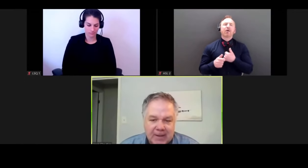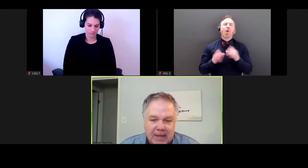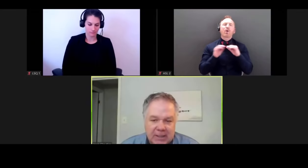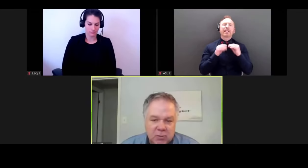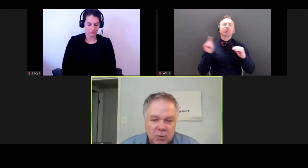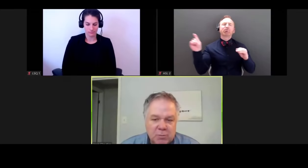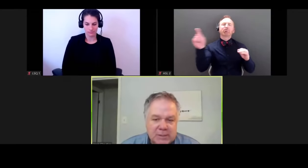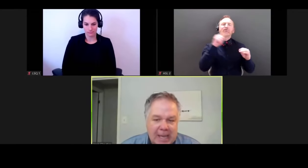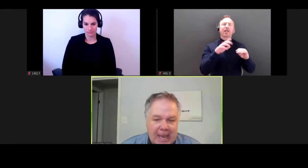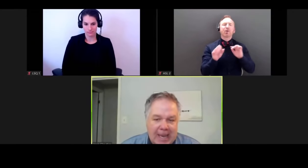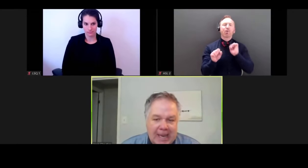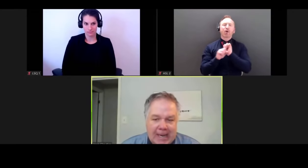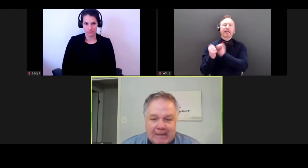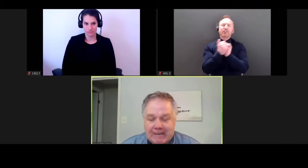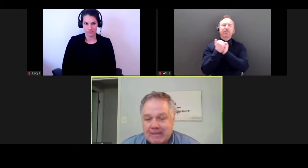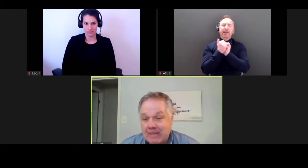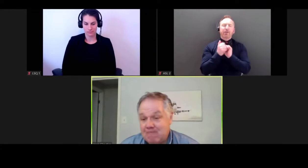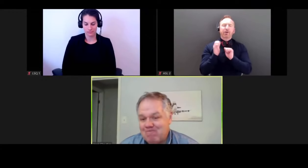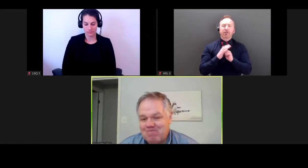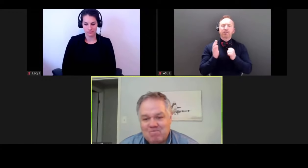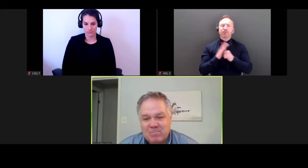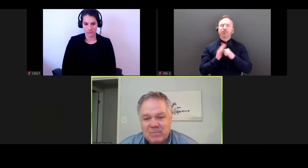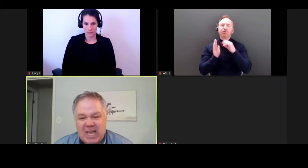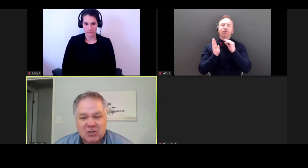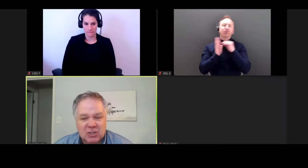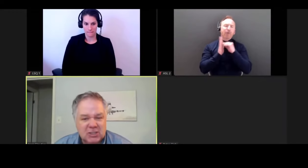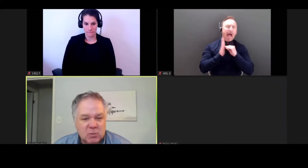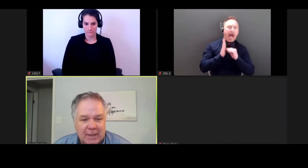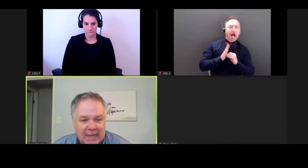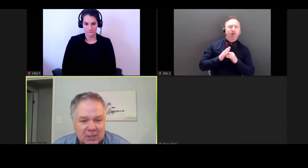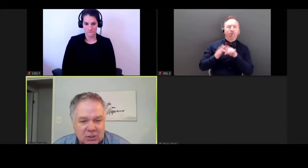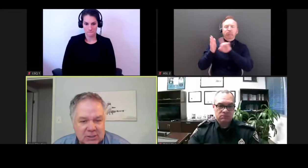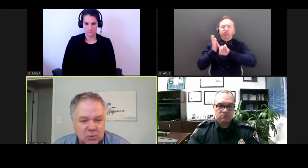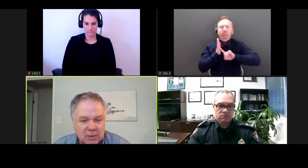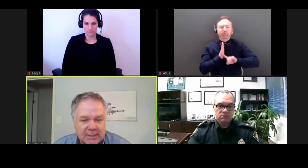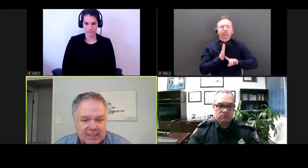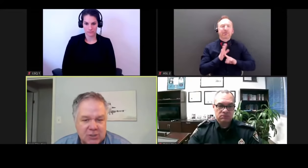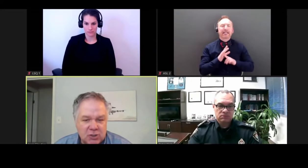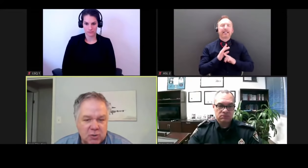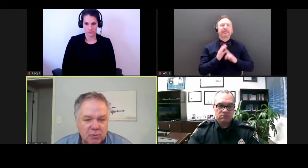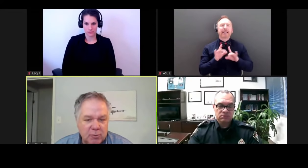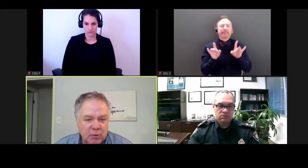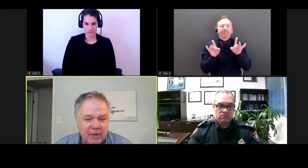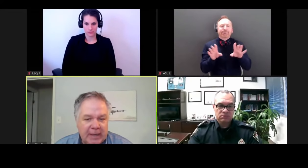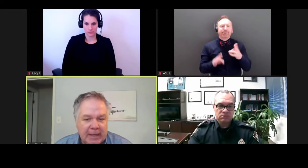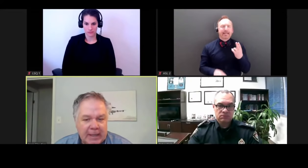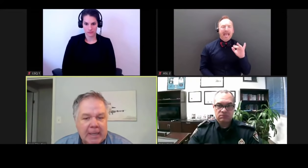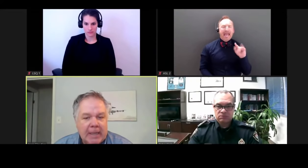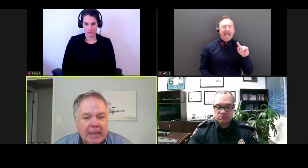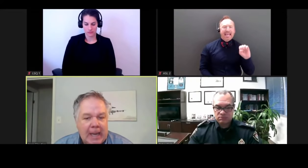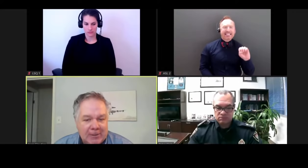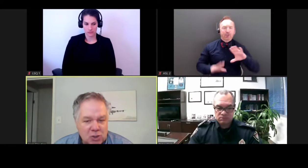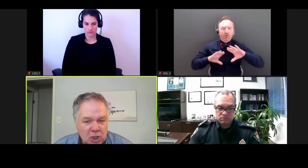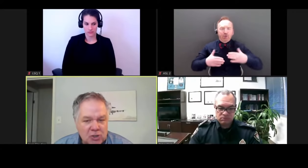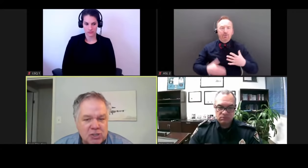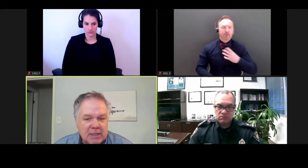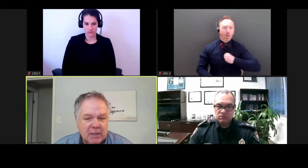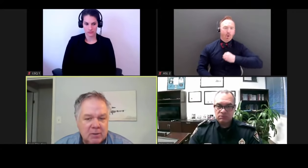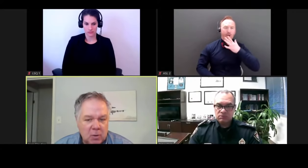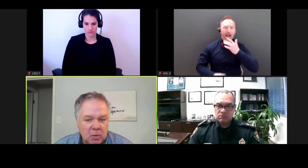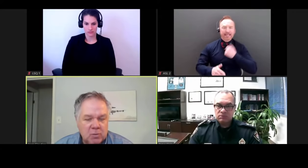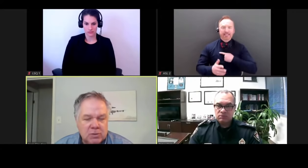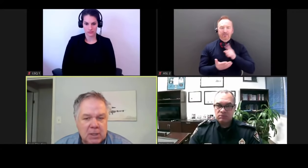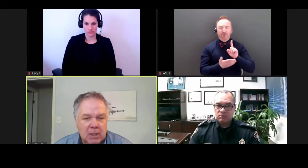tracking the hate groups and nationalist, white nationalist organization or removing and